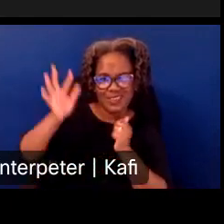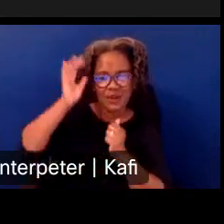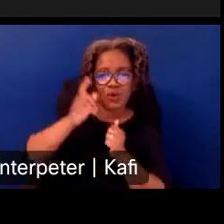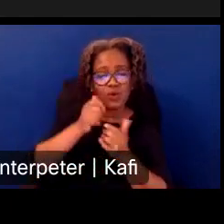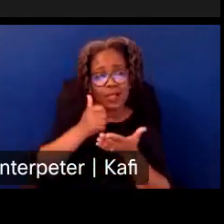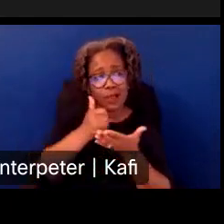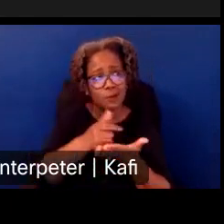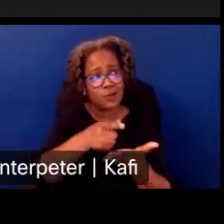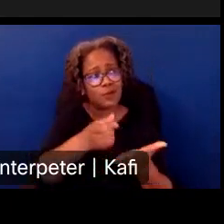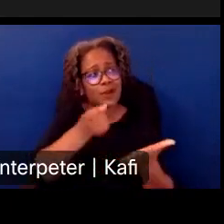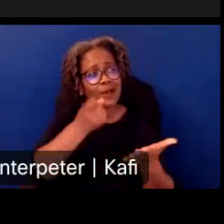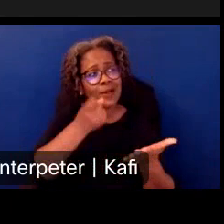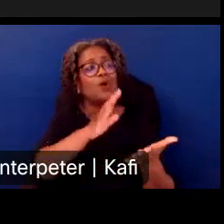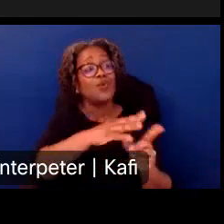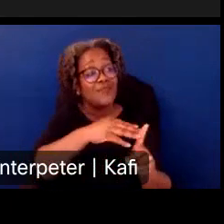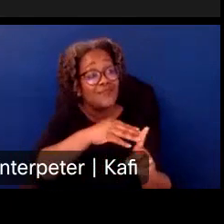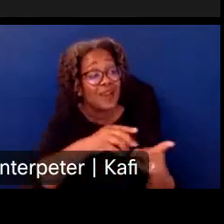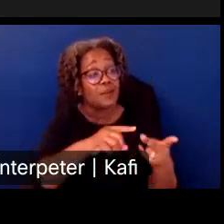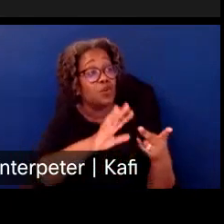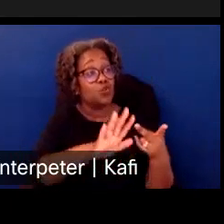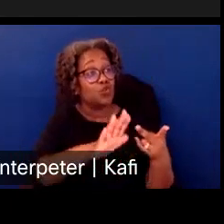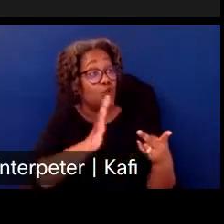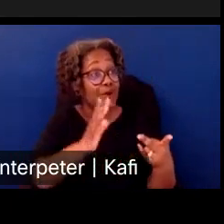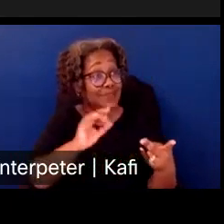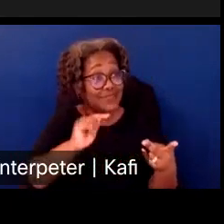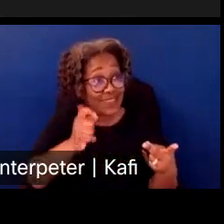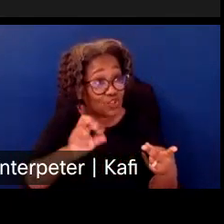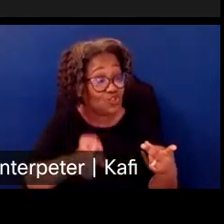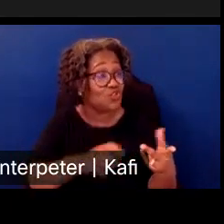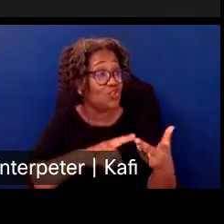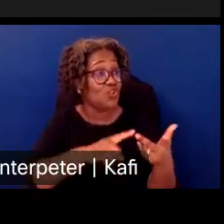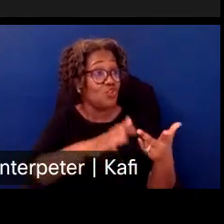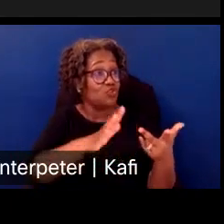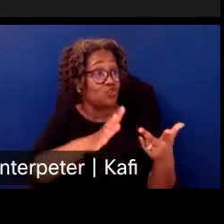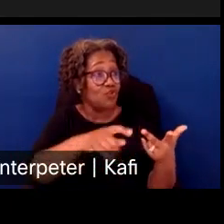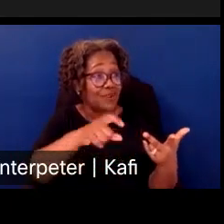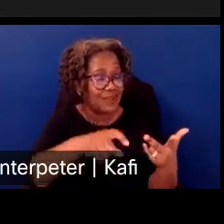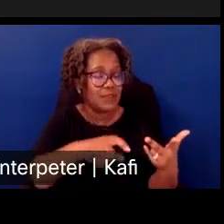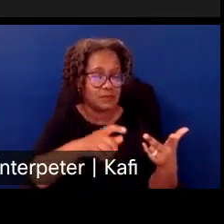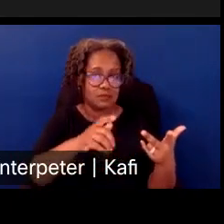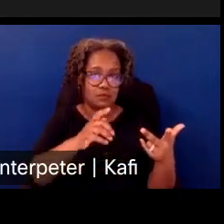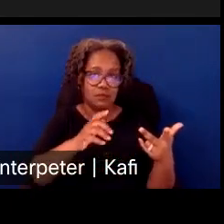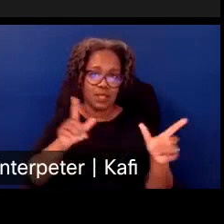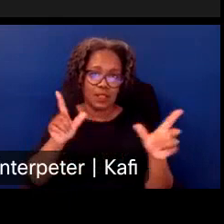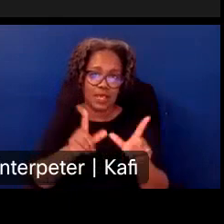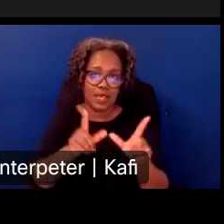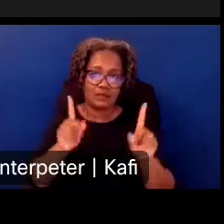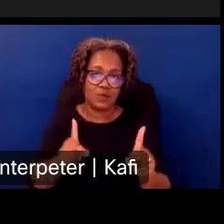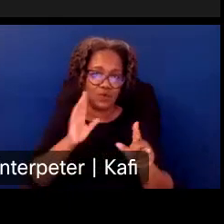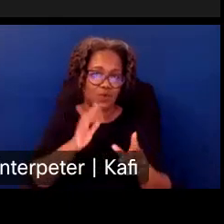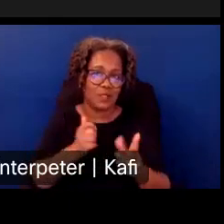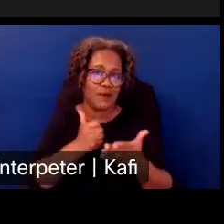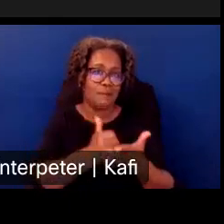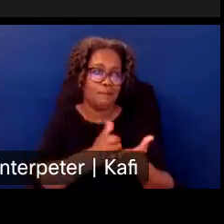understand what your texture needs best. Now, many of us grew up you know, doing our own hair. So we kind of